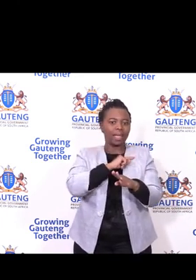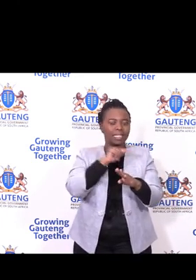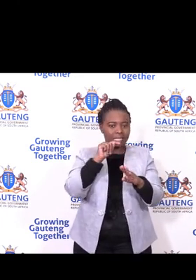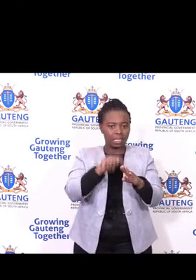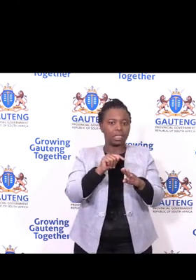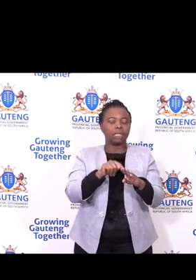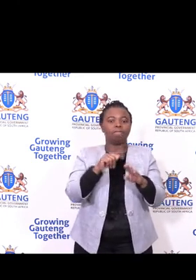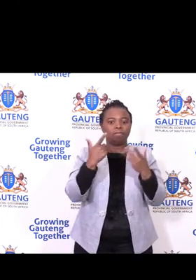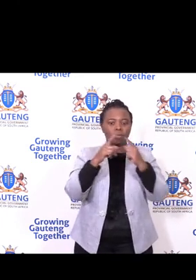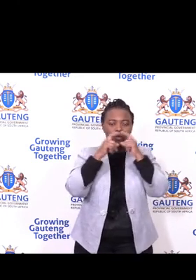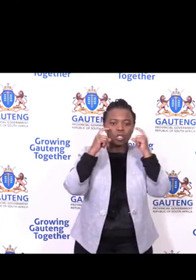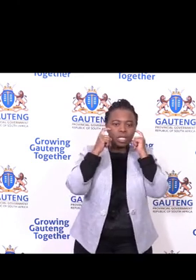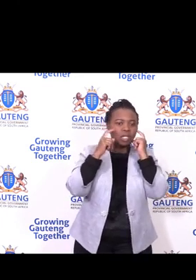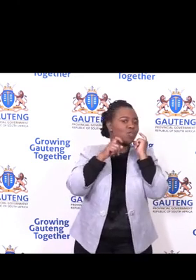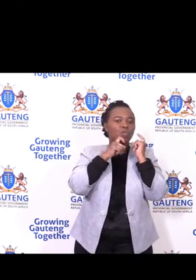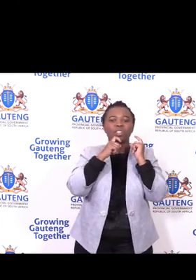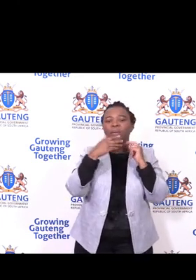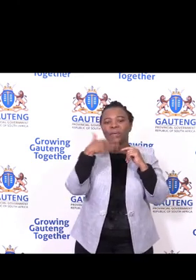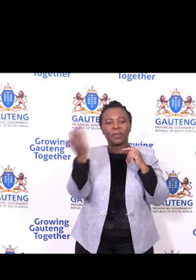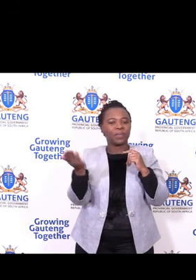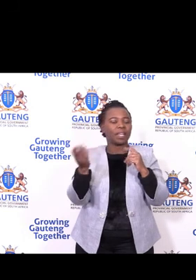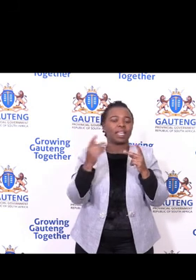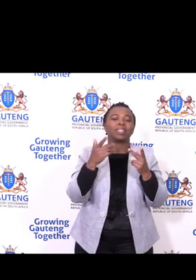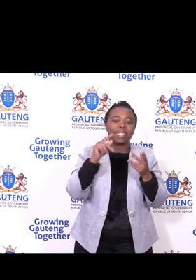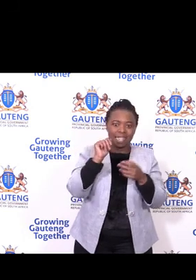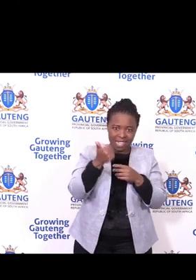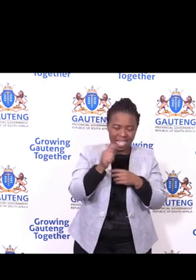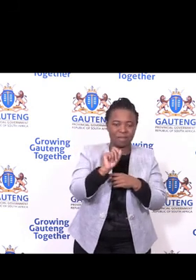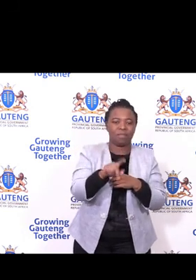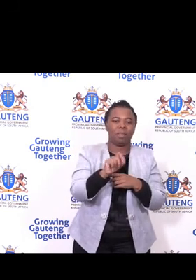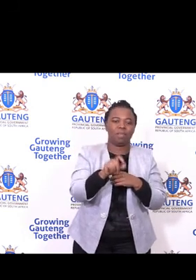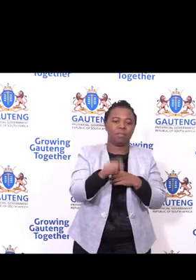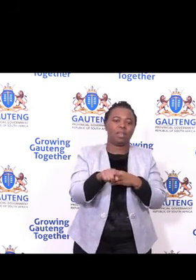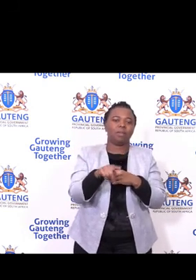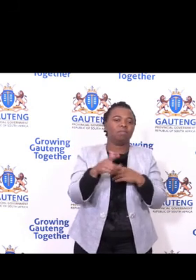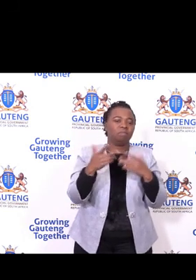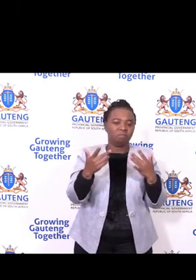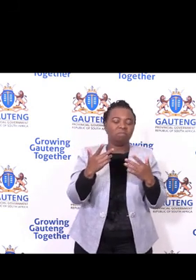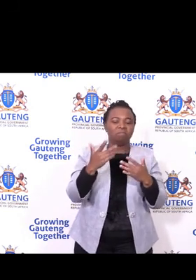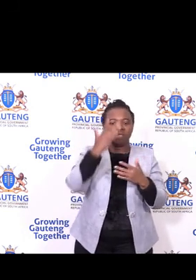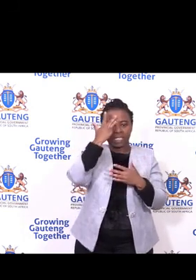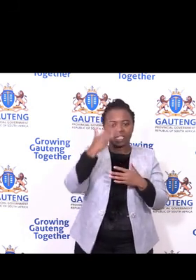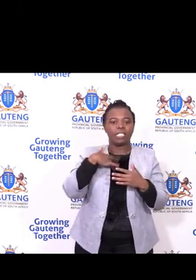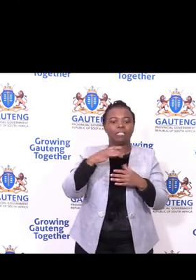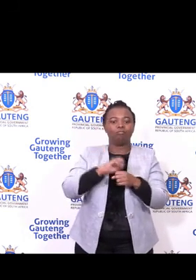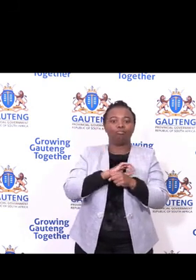protective instinct when we're with family and friends, and that's where maybe the part of the disease starts to